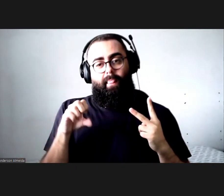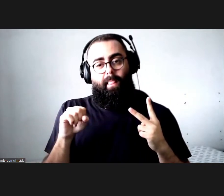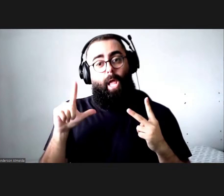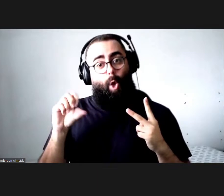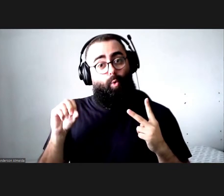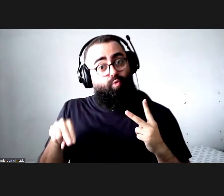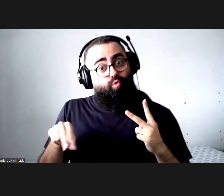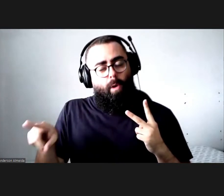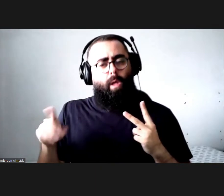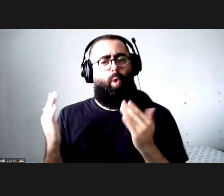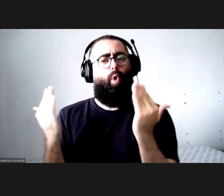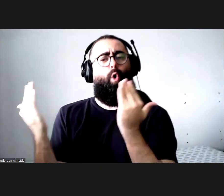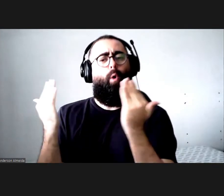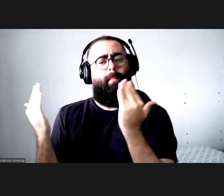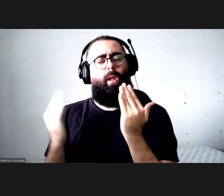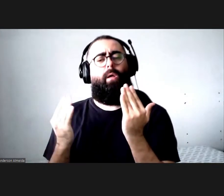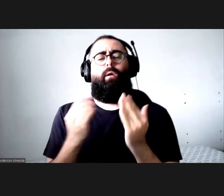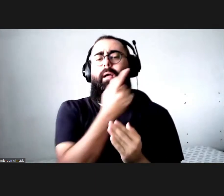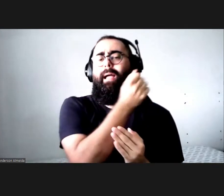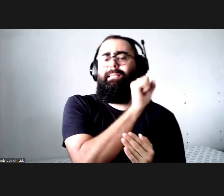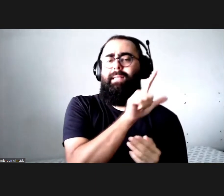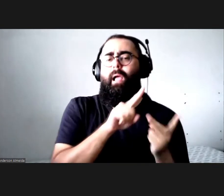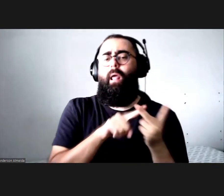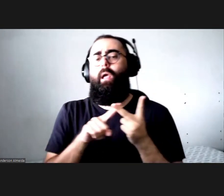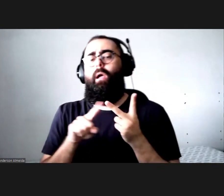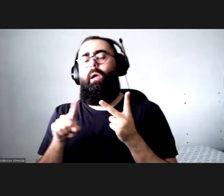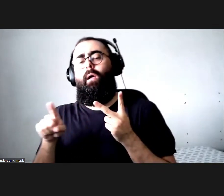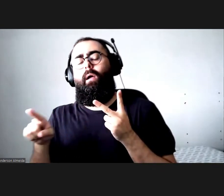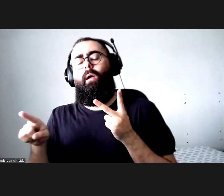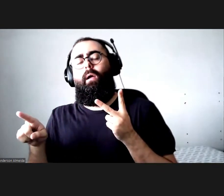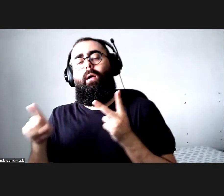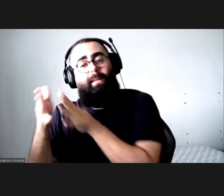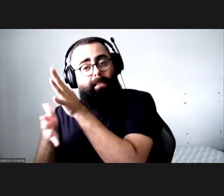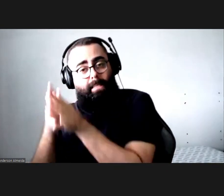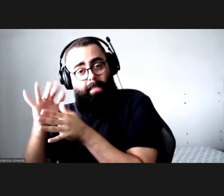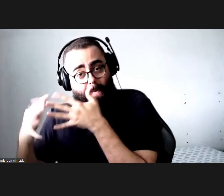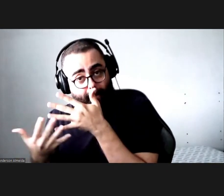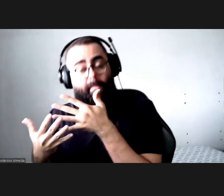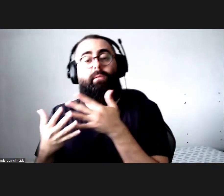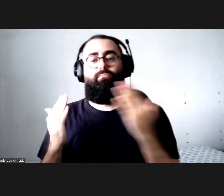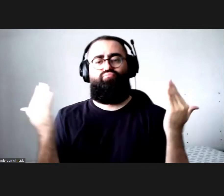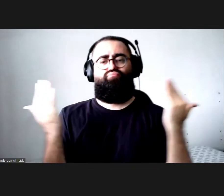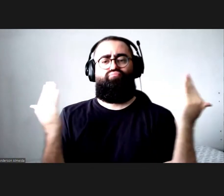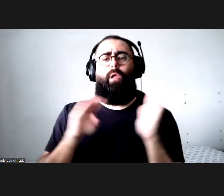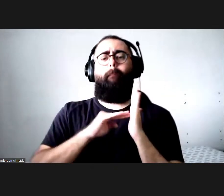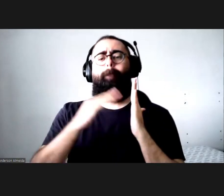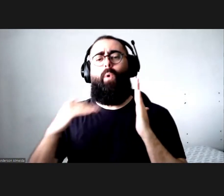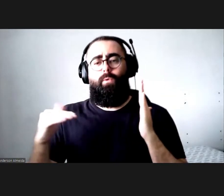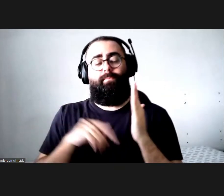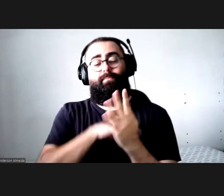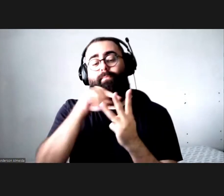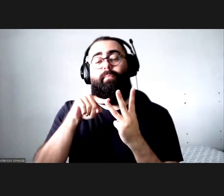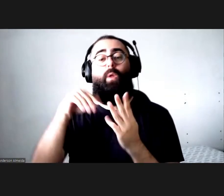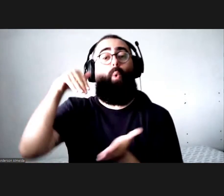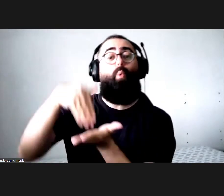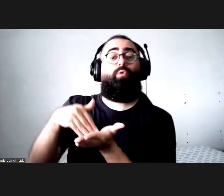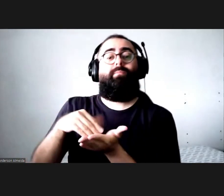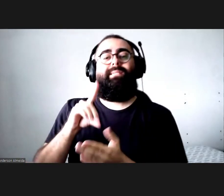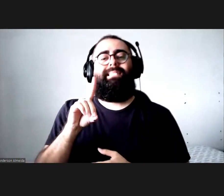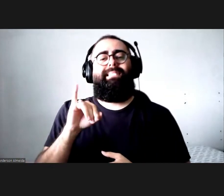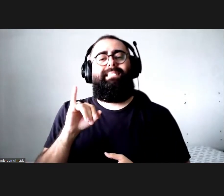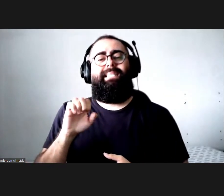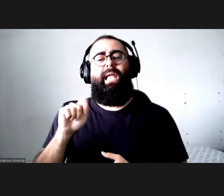comparison between Libras and American Sign Language ASL prosody. Finally, Diego de Souza conducted